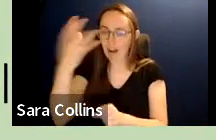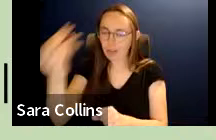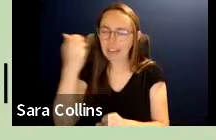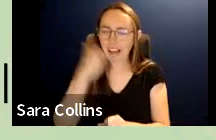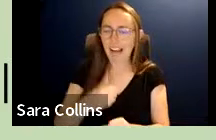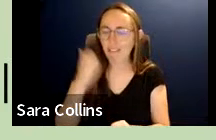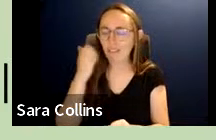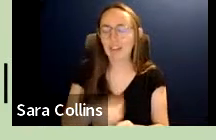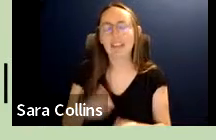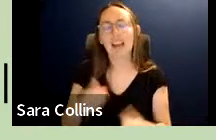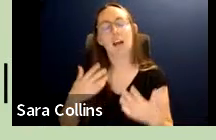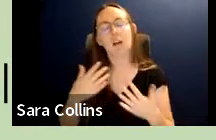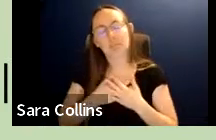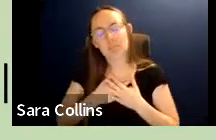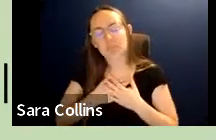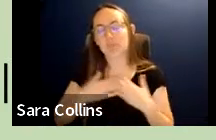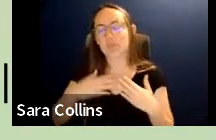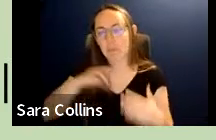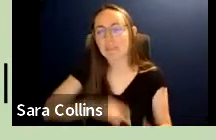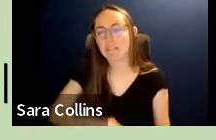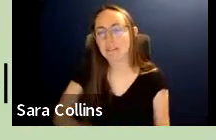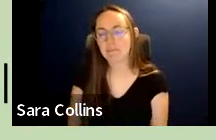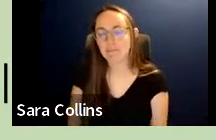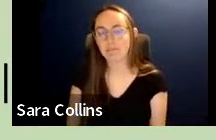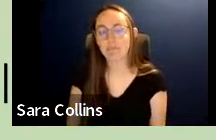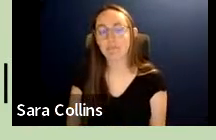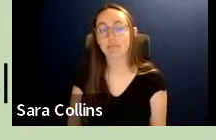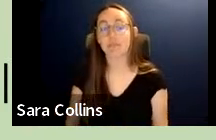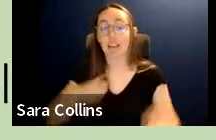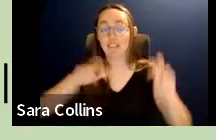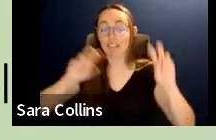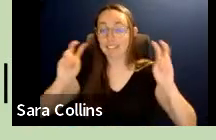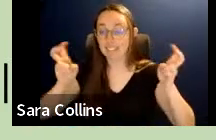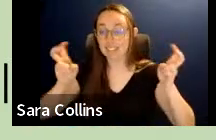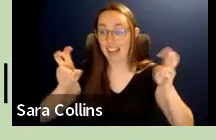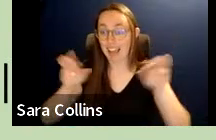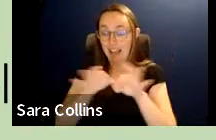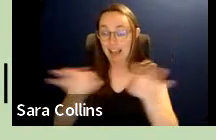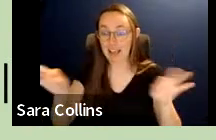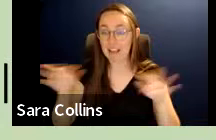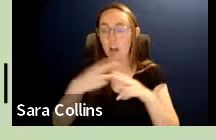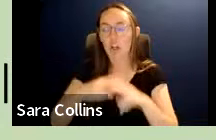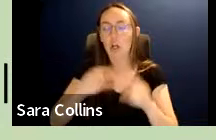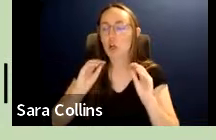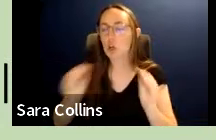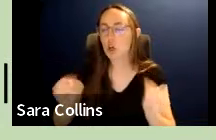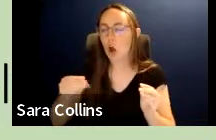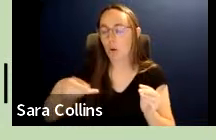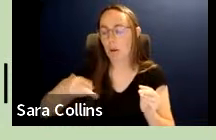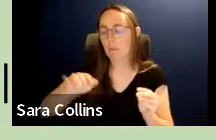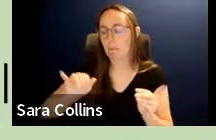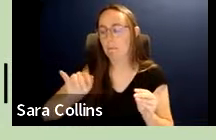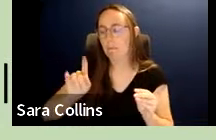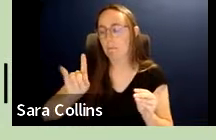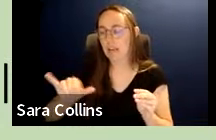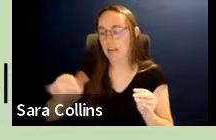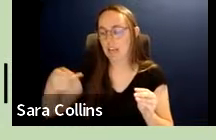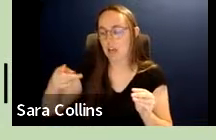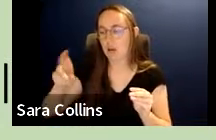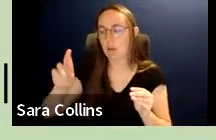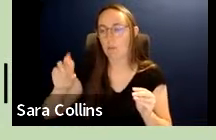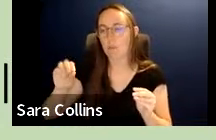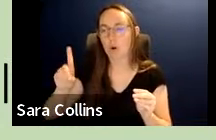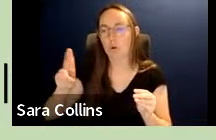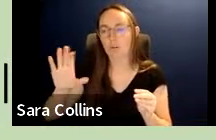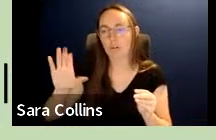really great. We have a saying here called "no pity produce." We talk about how at Common Roots, we